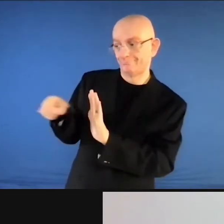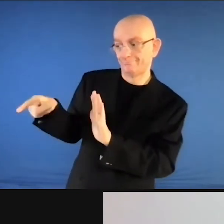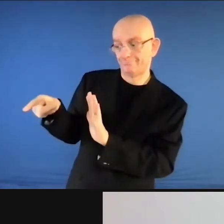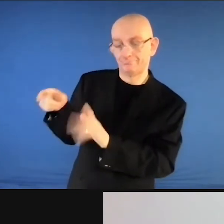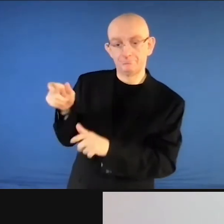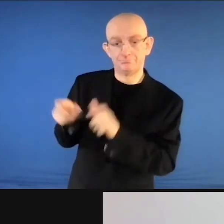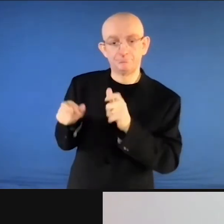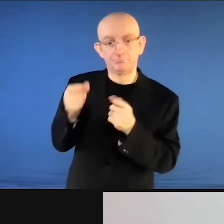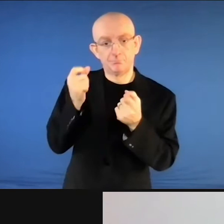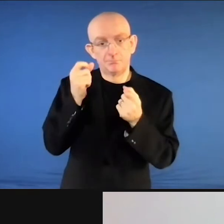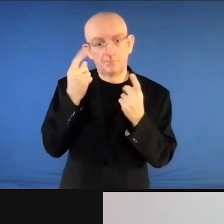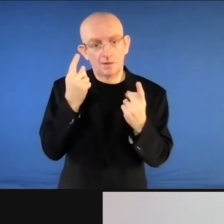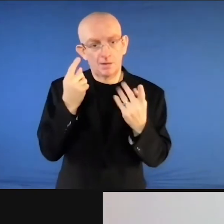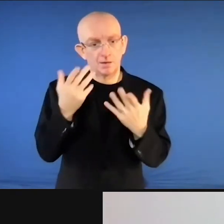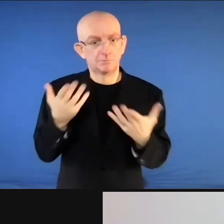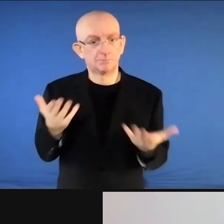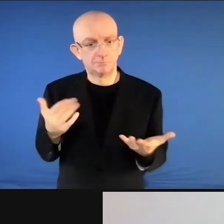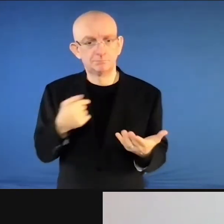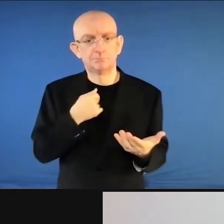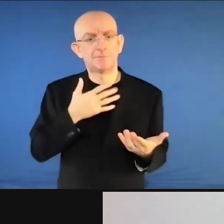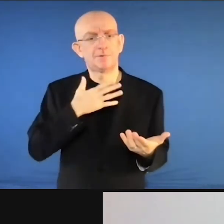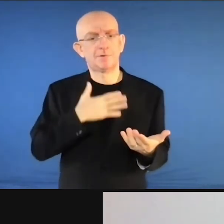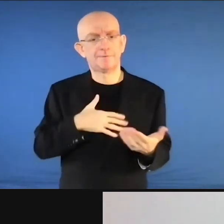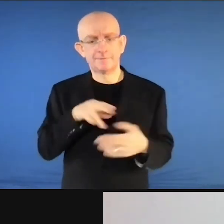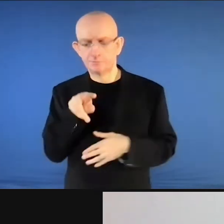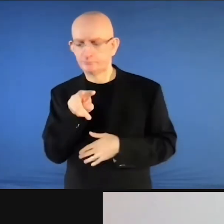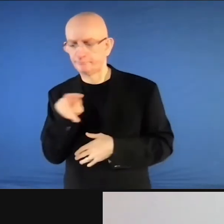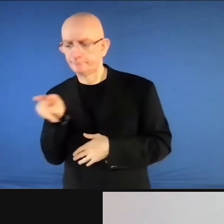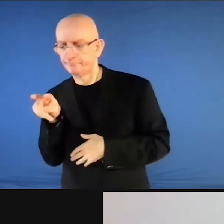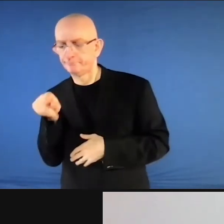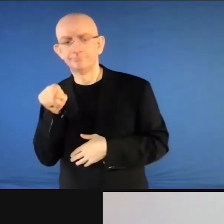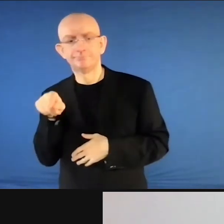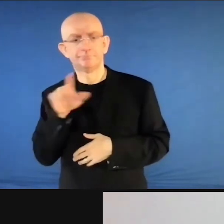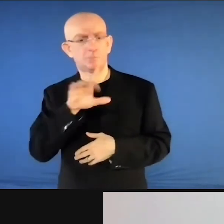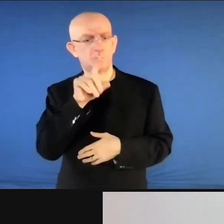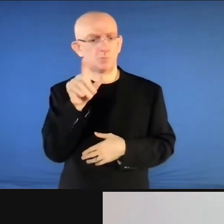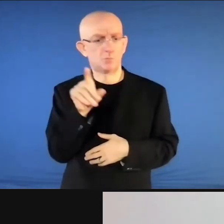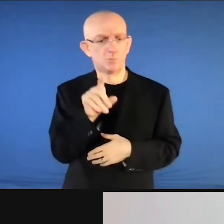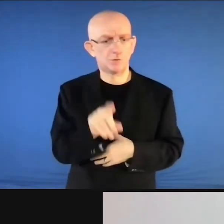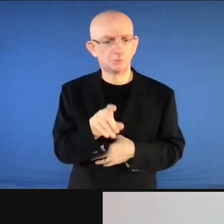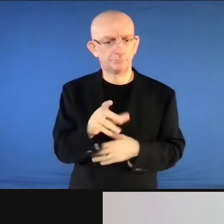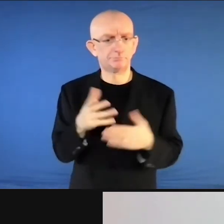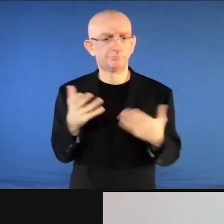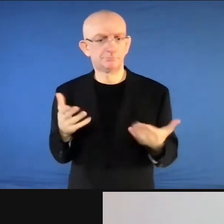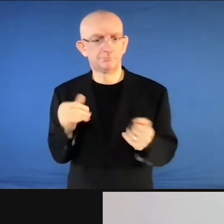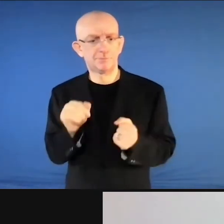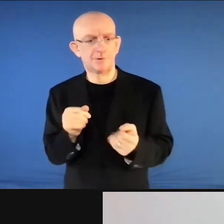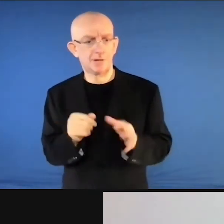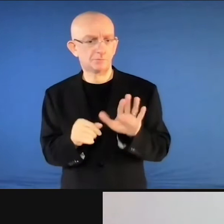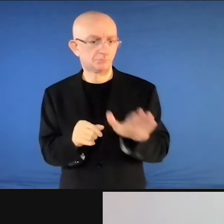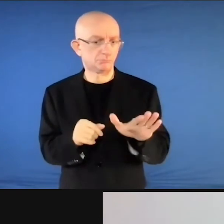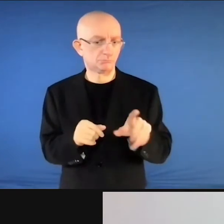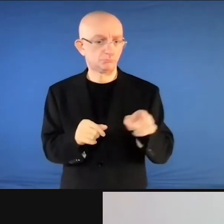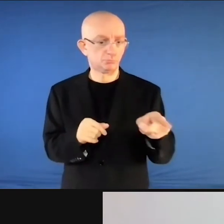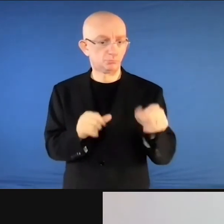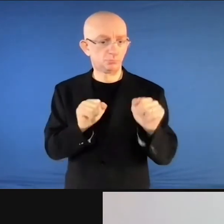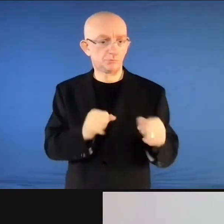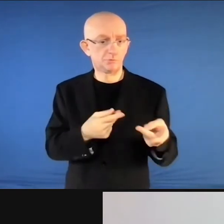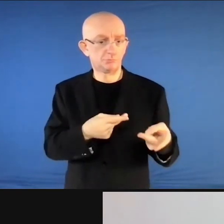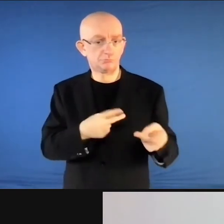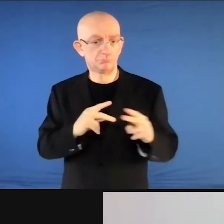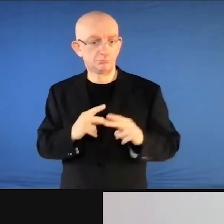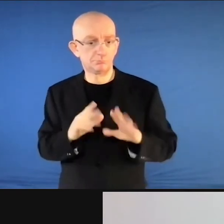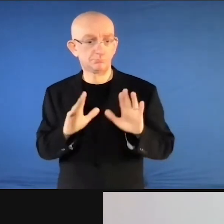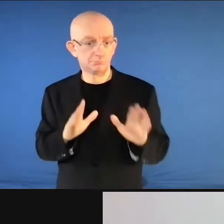reactions, and then I'll turn to Alfred as well to see if you have anything to add. So Miuri writes as follows. Involvement of